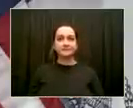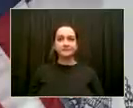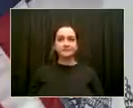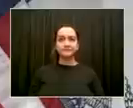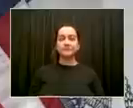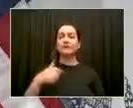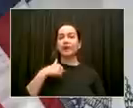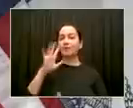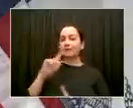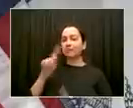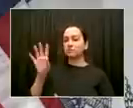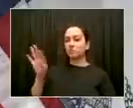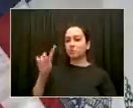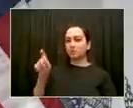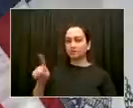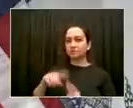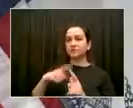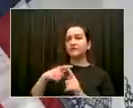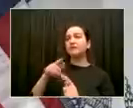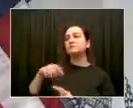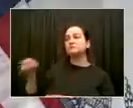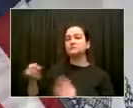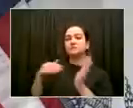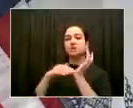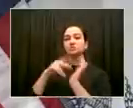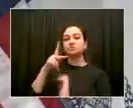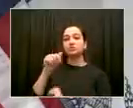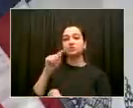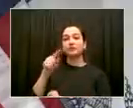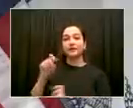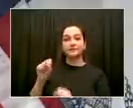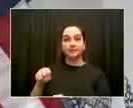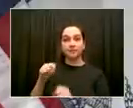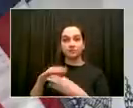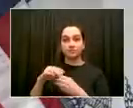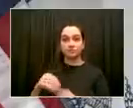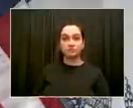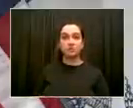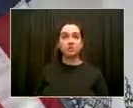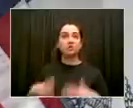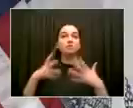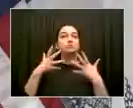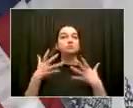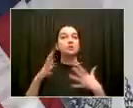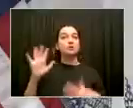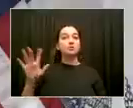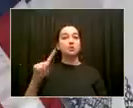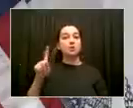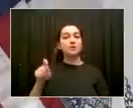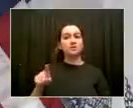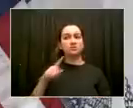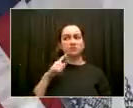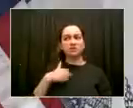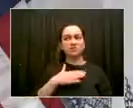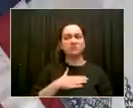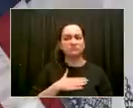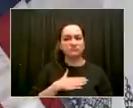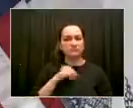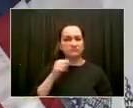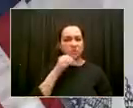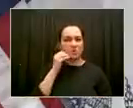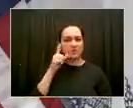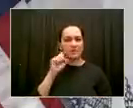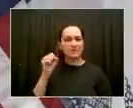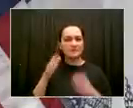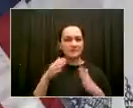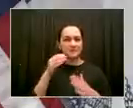fact, I respect your question, Hazel, but I disagree with one part of it, which is that there are not places for people to turn in person. There are many places for people to turn